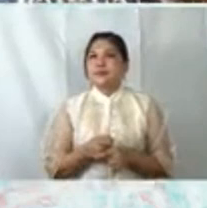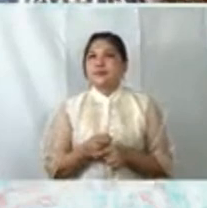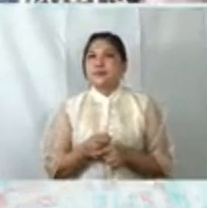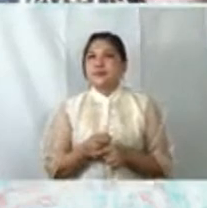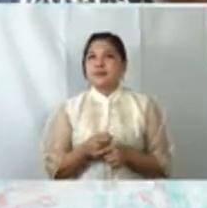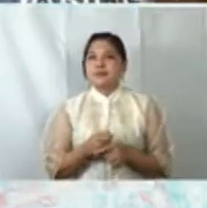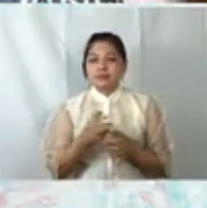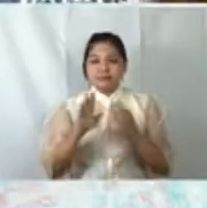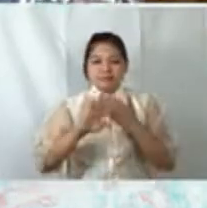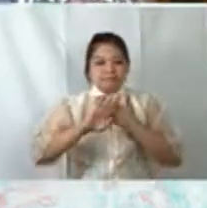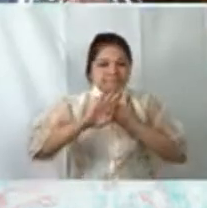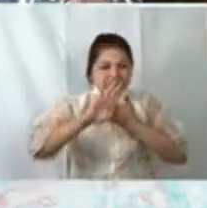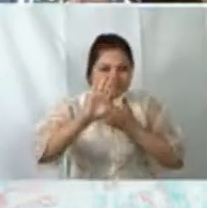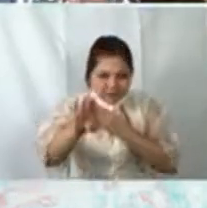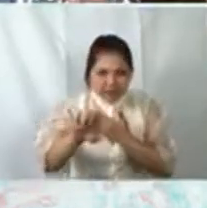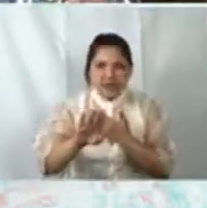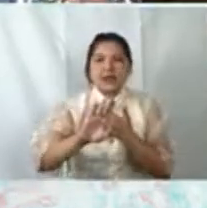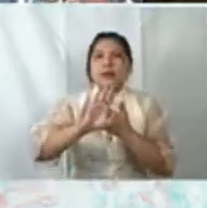isinauli lamang nila.